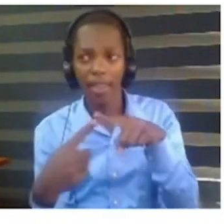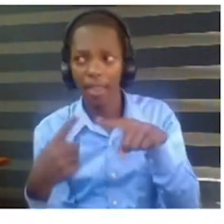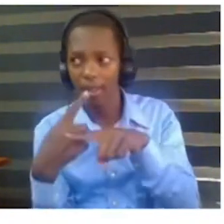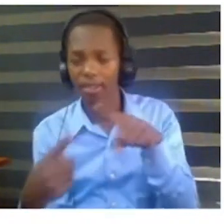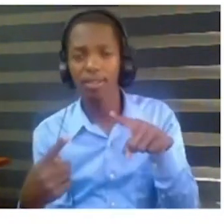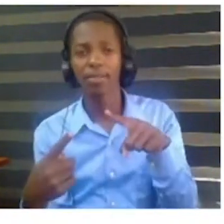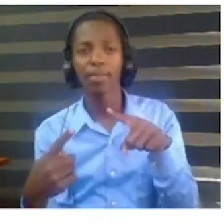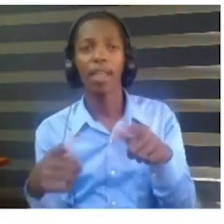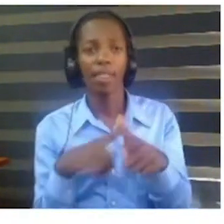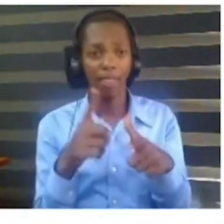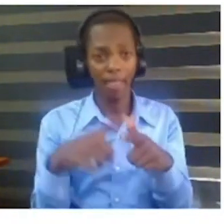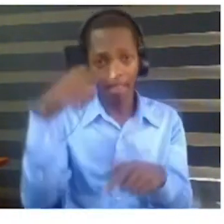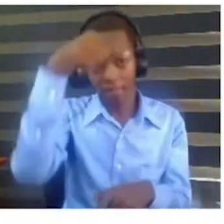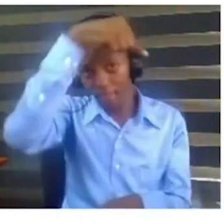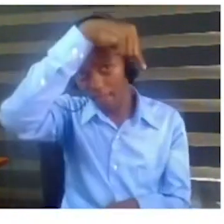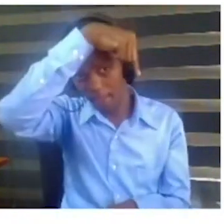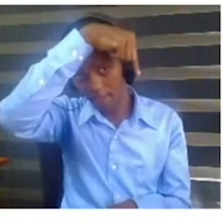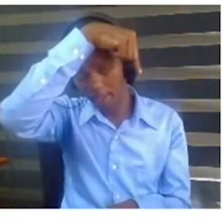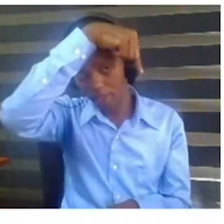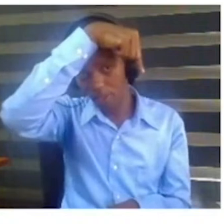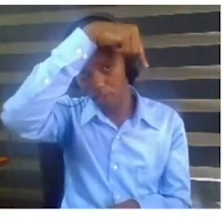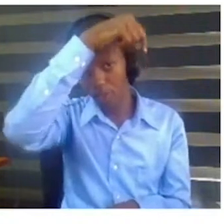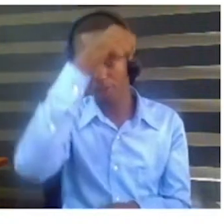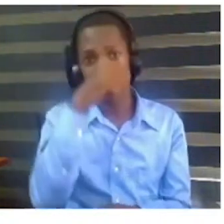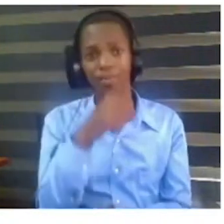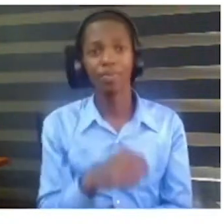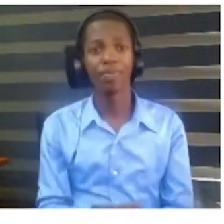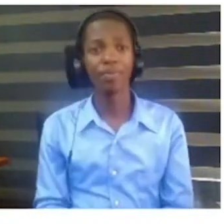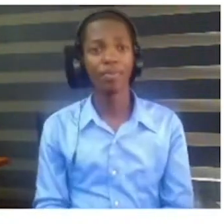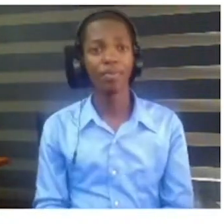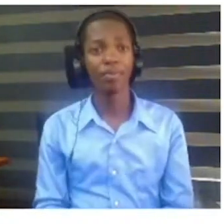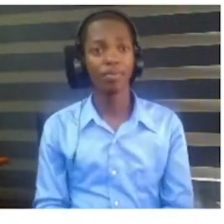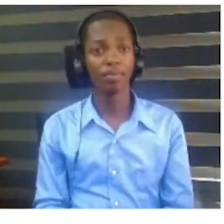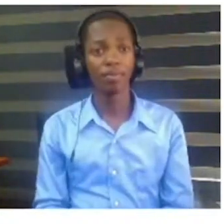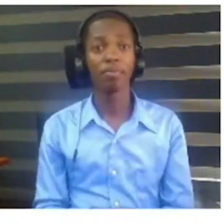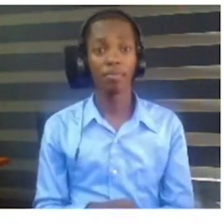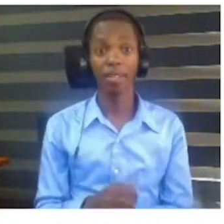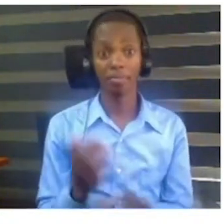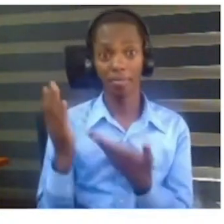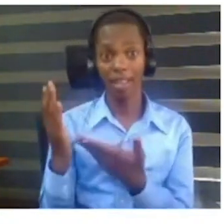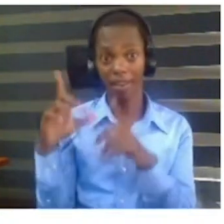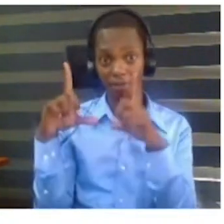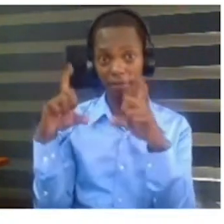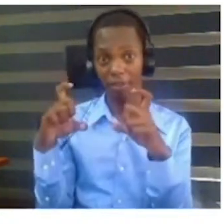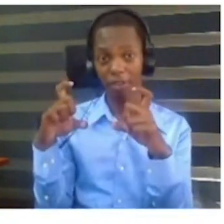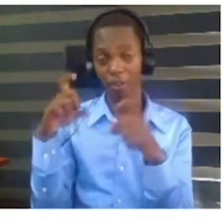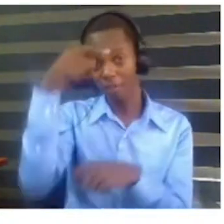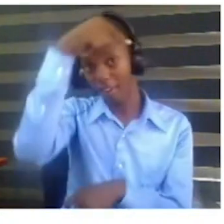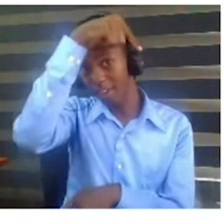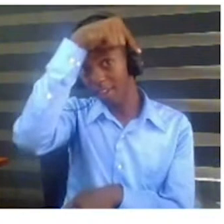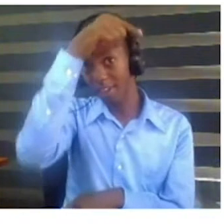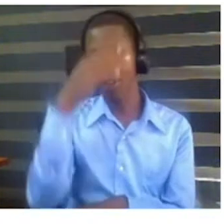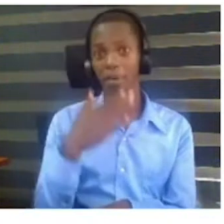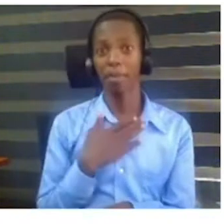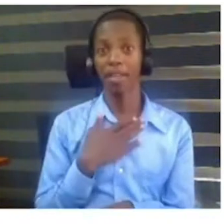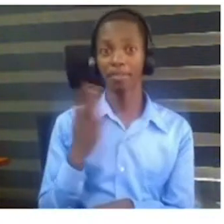Photo, please. And here's a photo from graduation. The Dean of Harvard Law